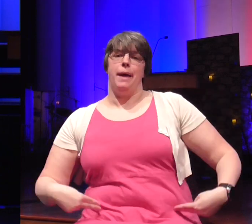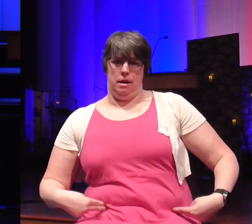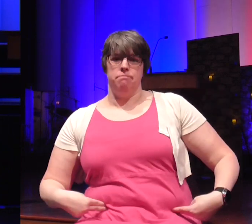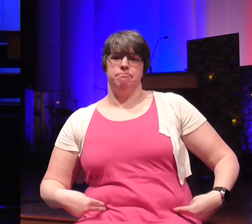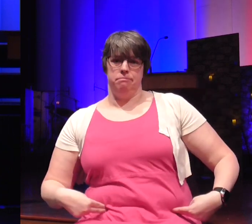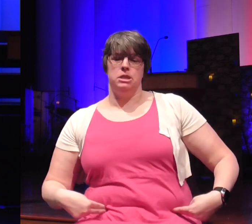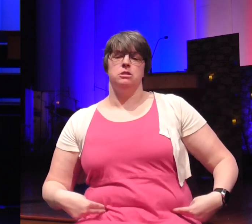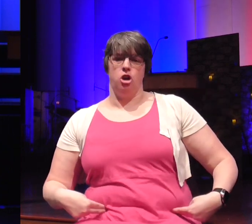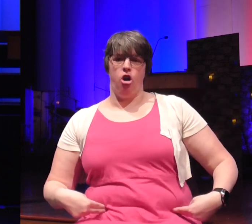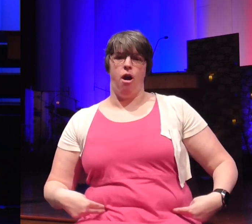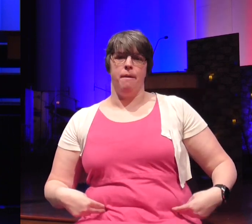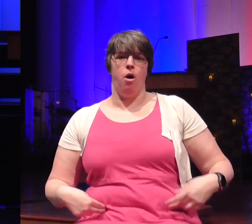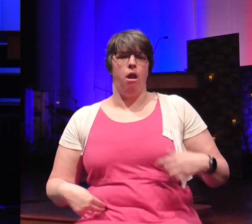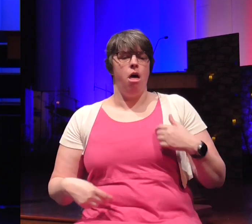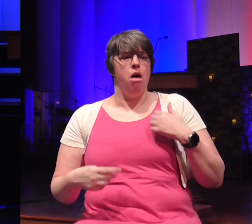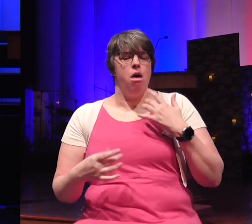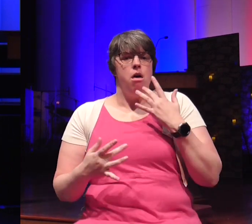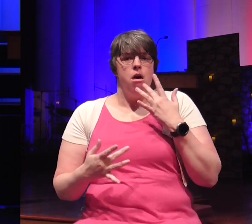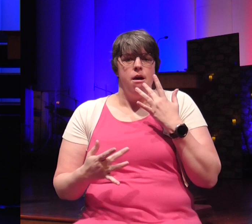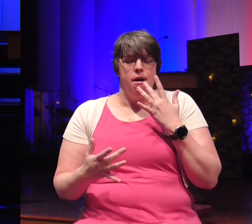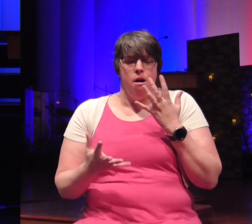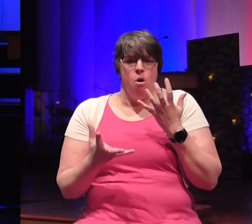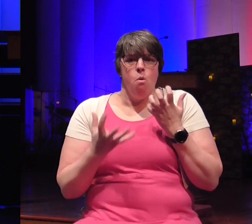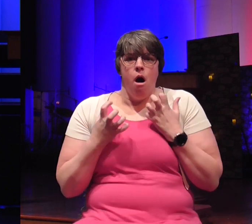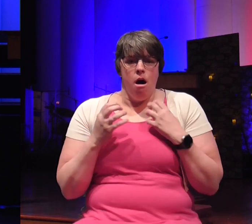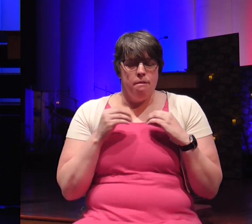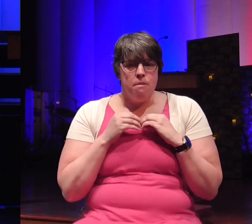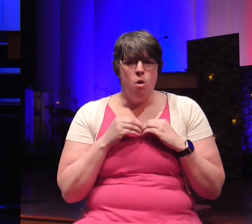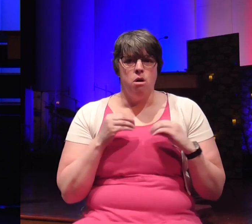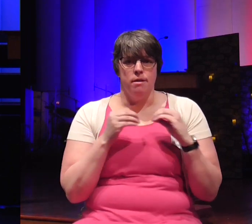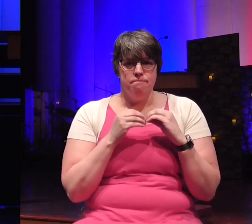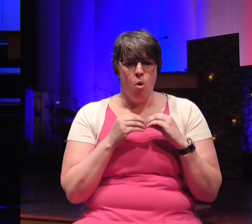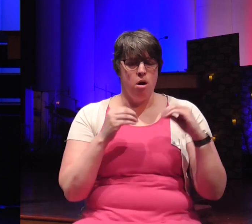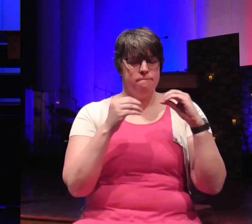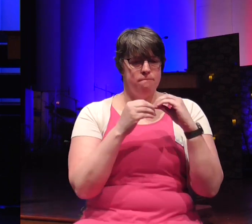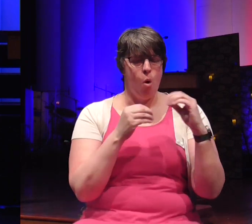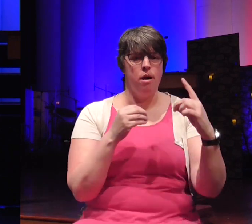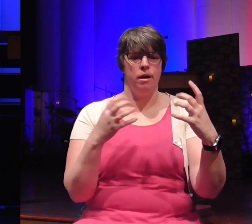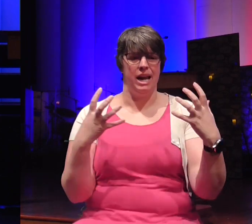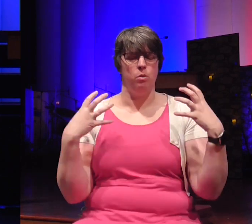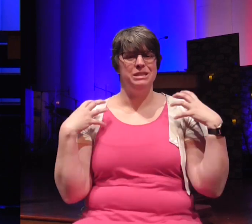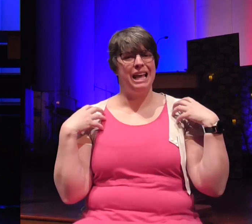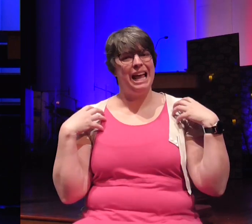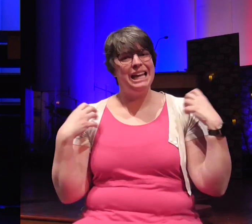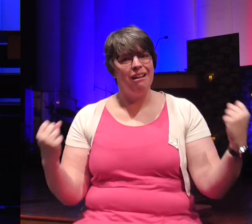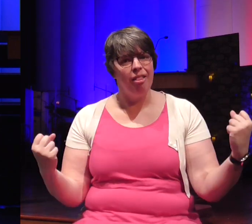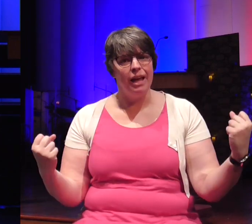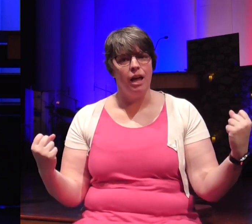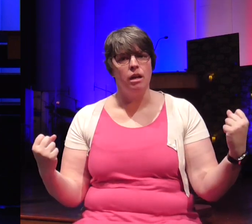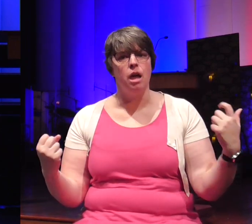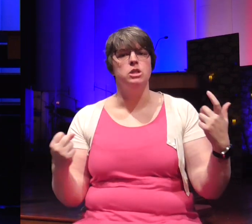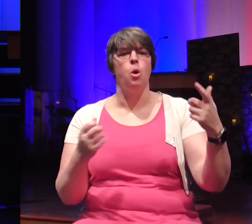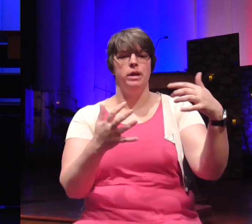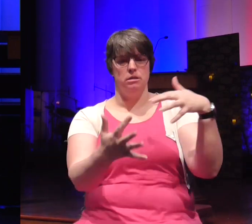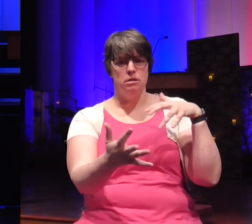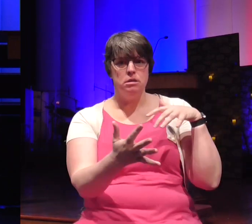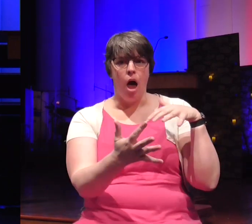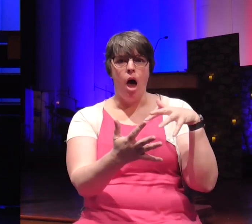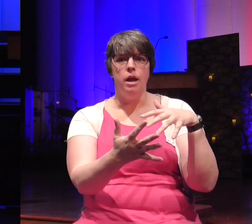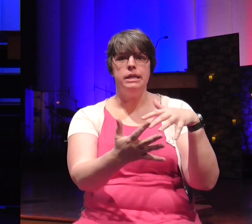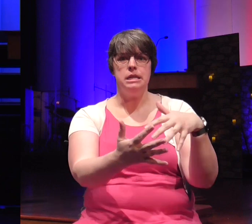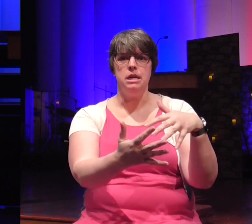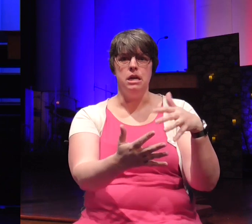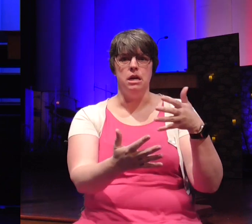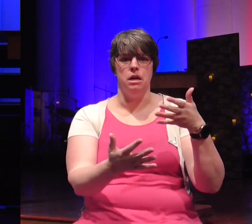He couldn't get enough of it. He kept going there. It was healing. And then he started studying the true essence of Islam, which, like the many great faith